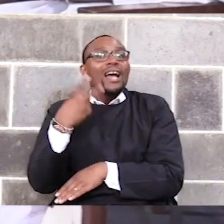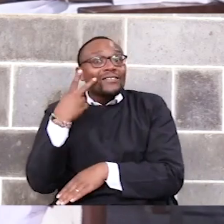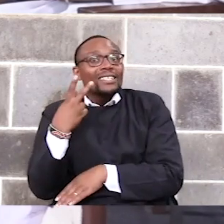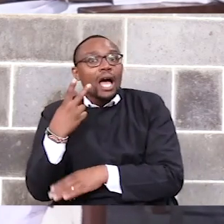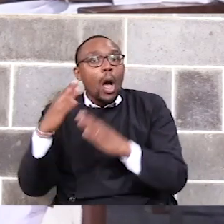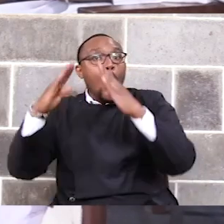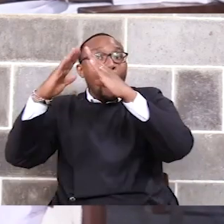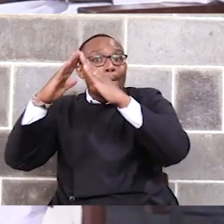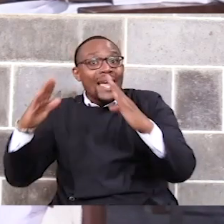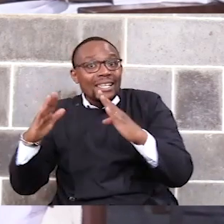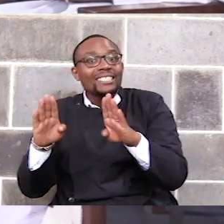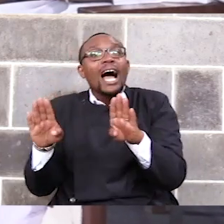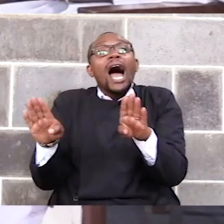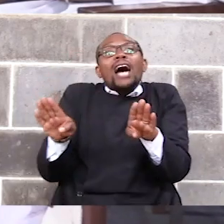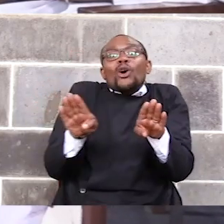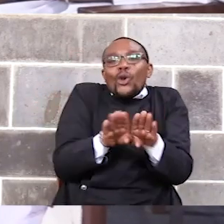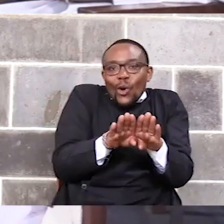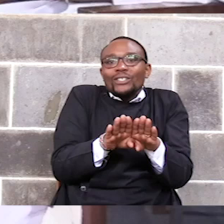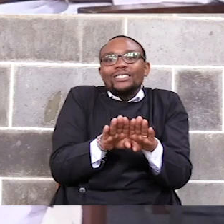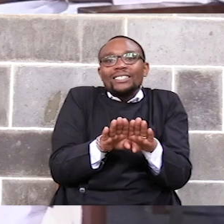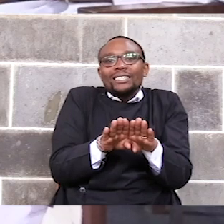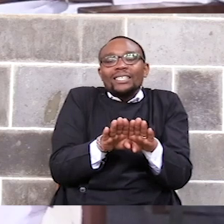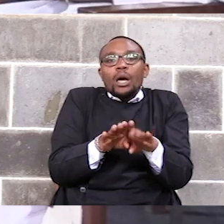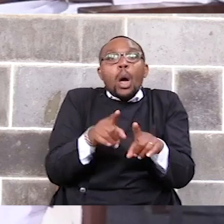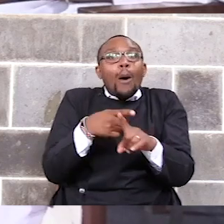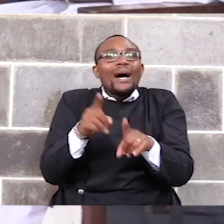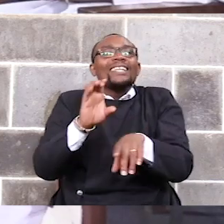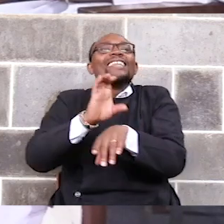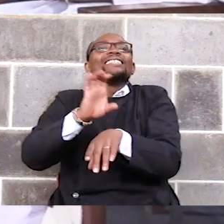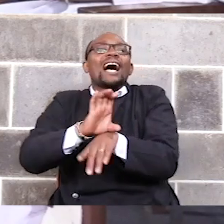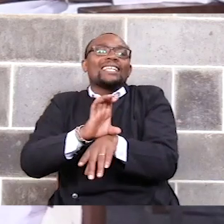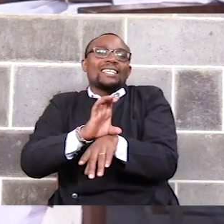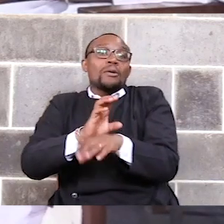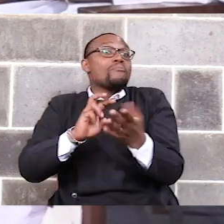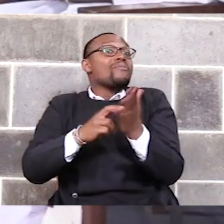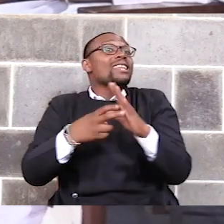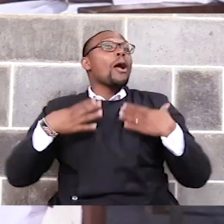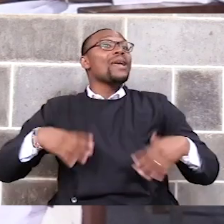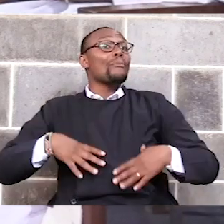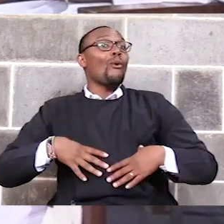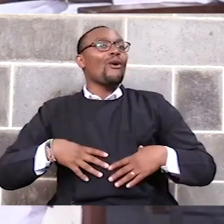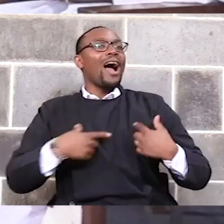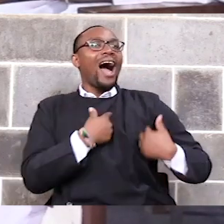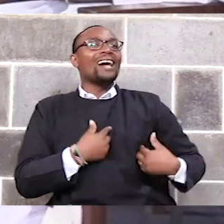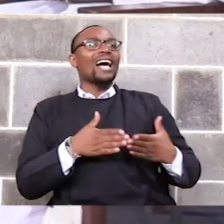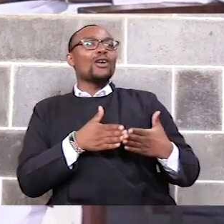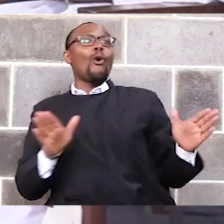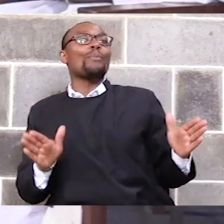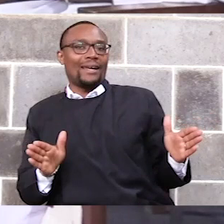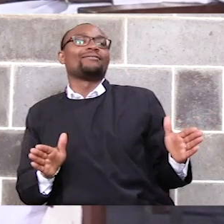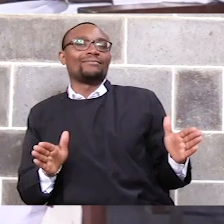The buildings themselves are the ones that are locked, but the churches are still open. And it is an encouragement